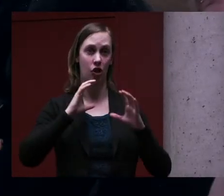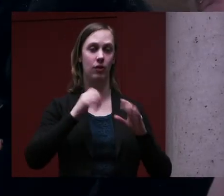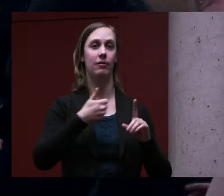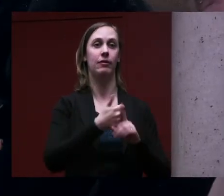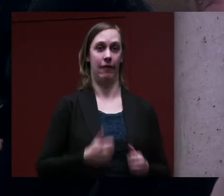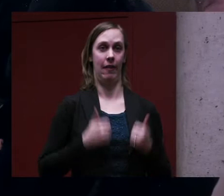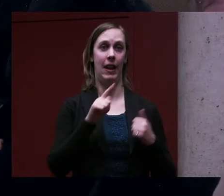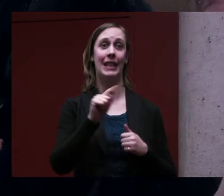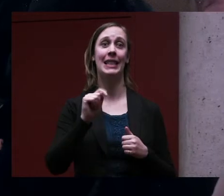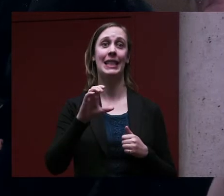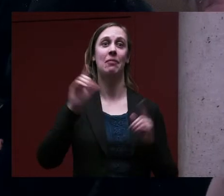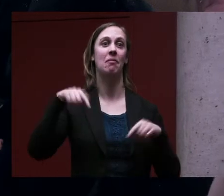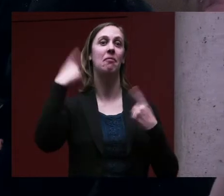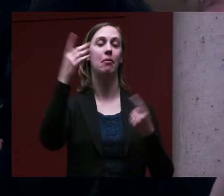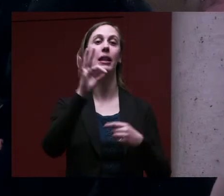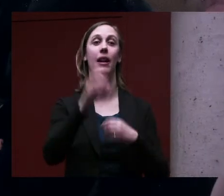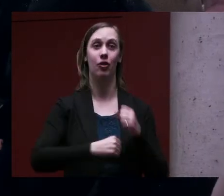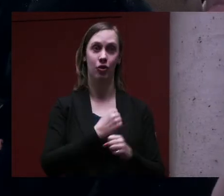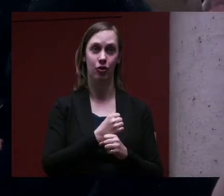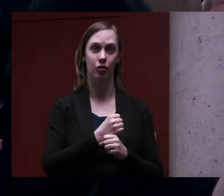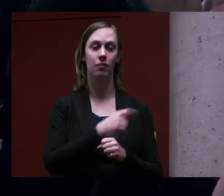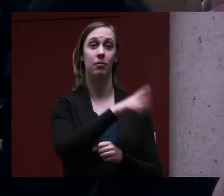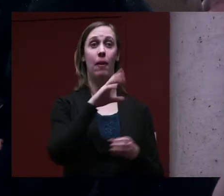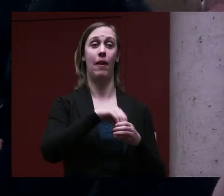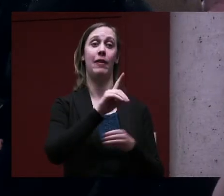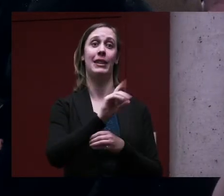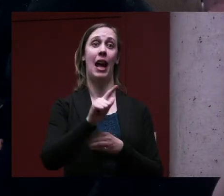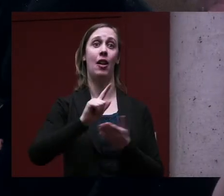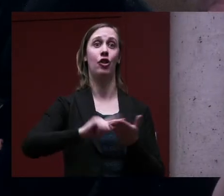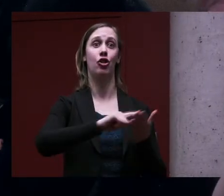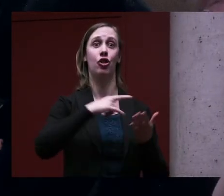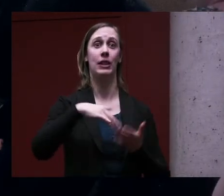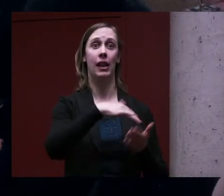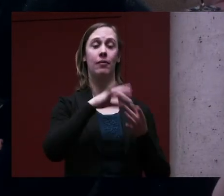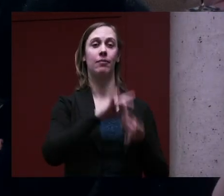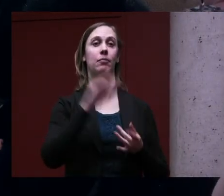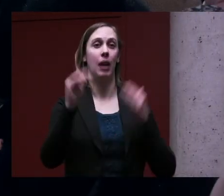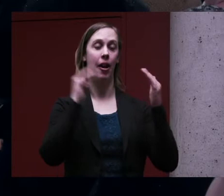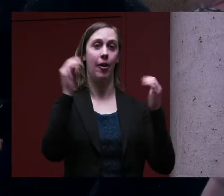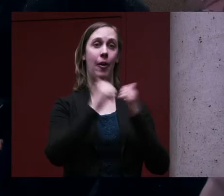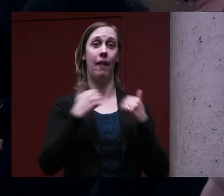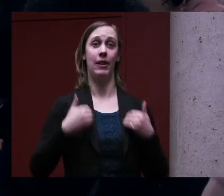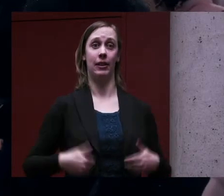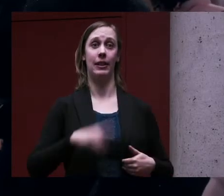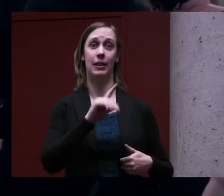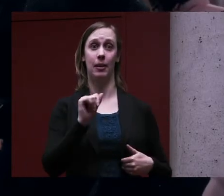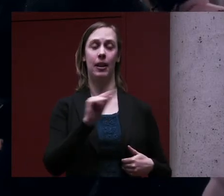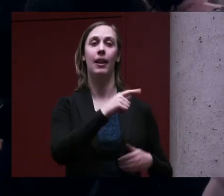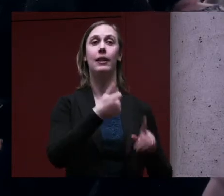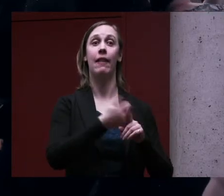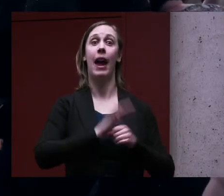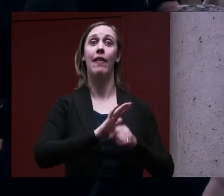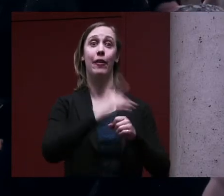last 9 years, is involved with Dalhousie research study about adults with physical disabilities, and is an advocate for adults